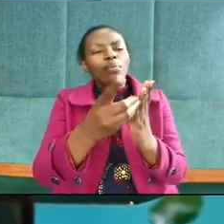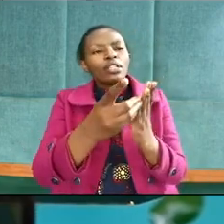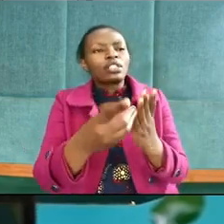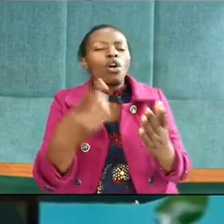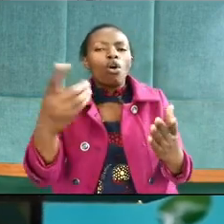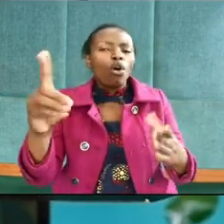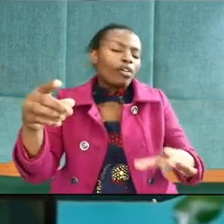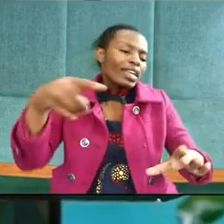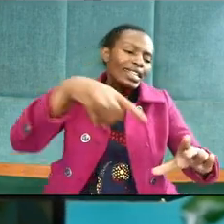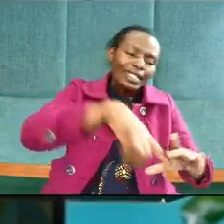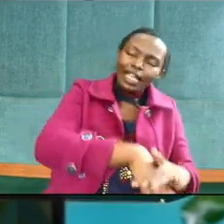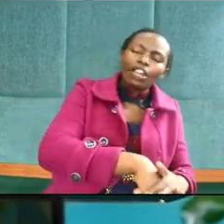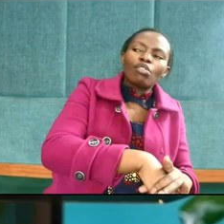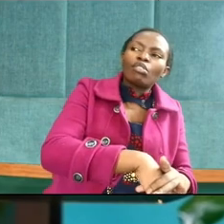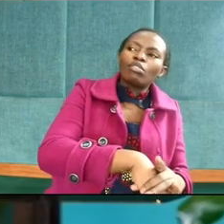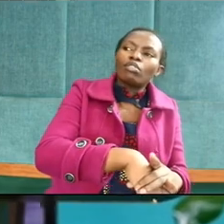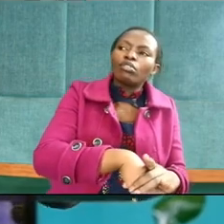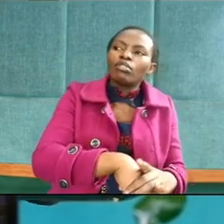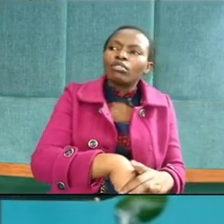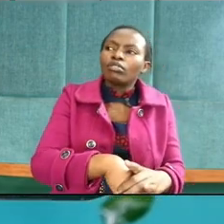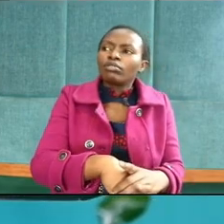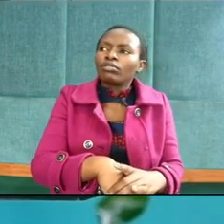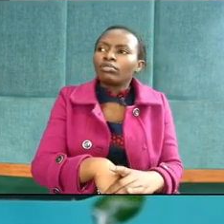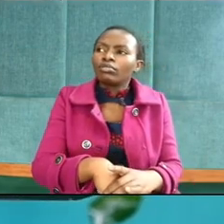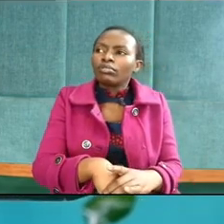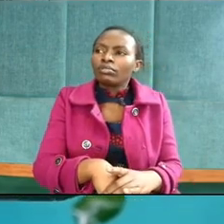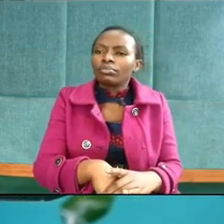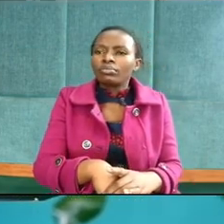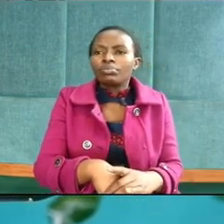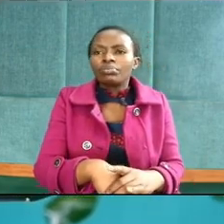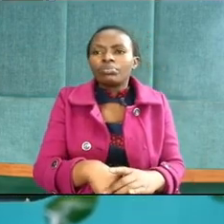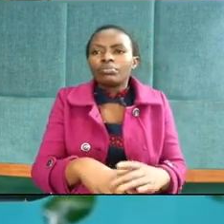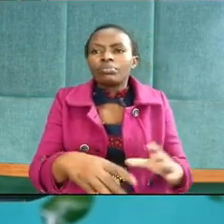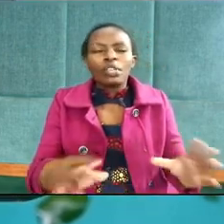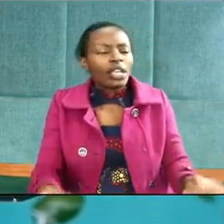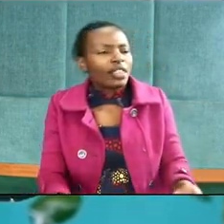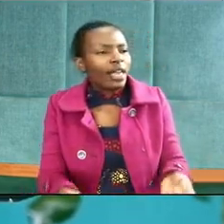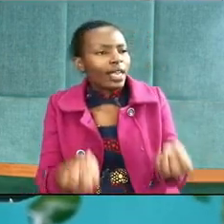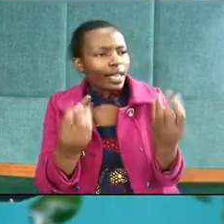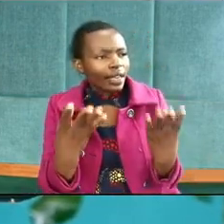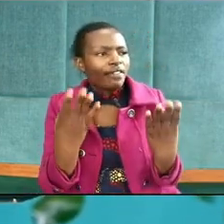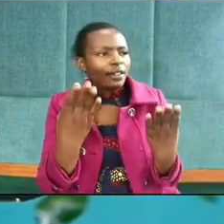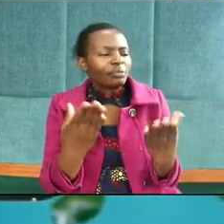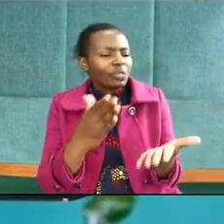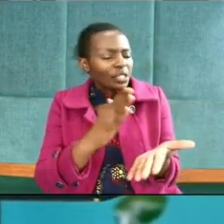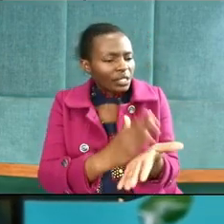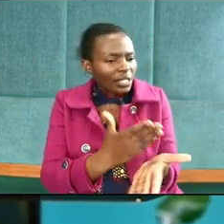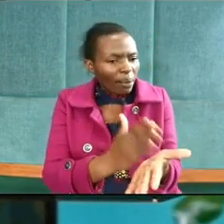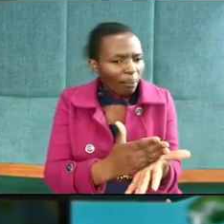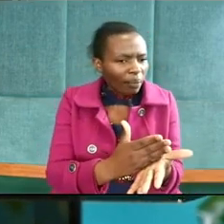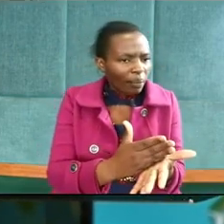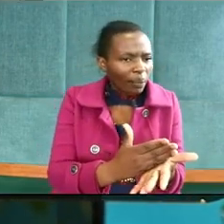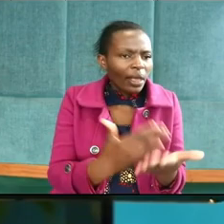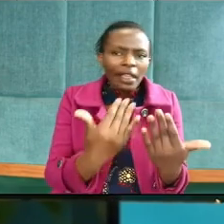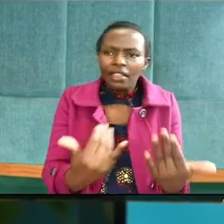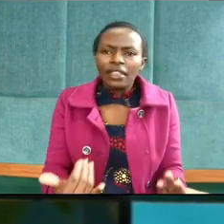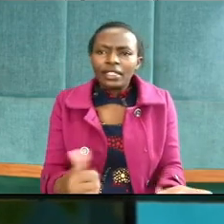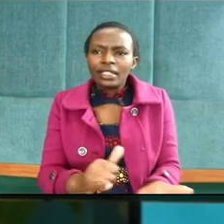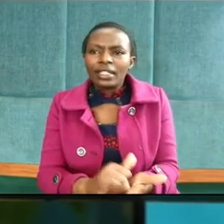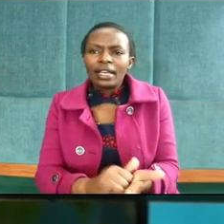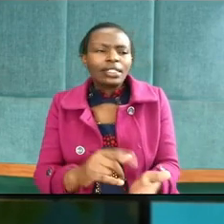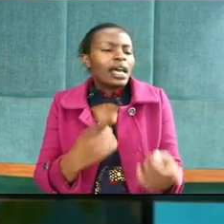loneliness, they are striking similarities that tells of